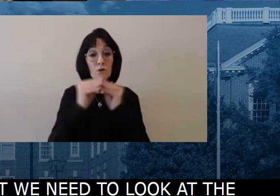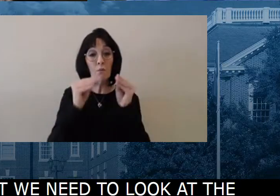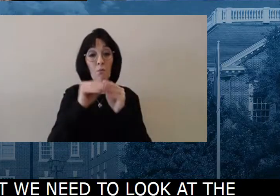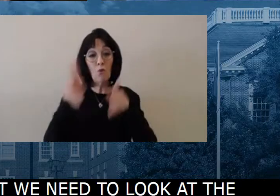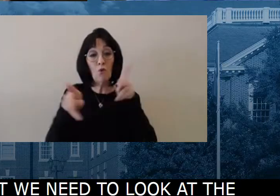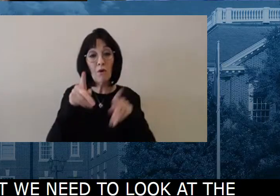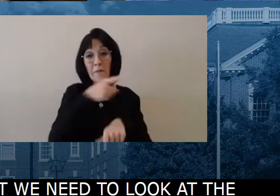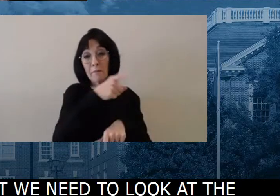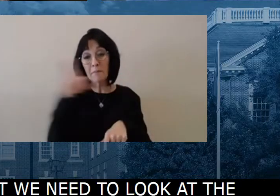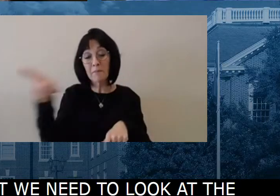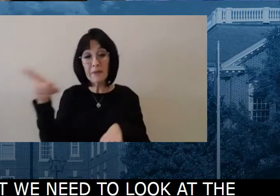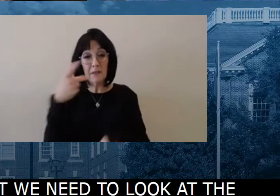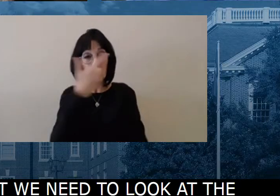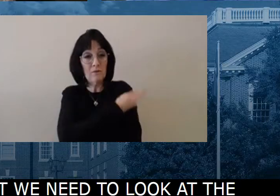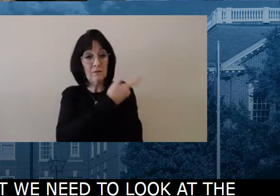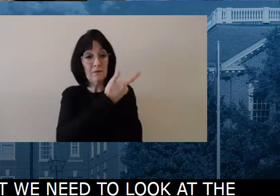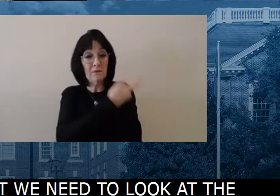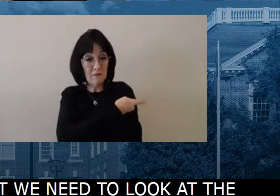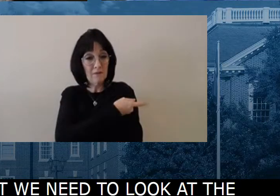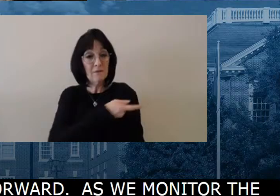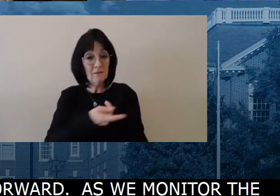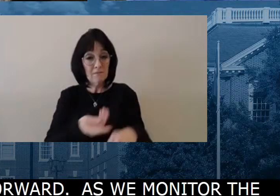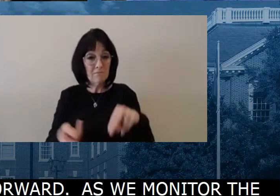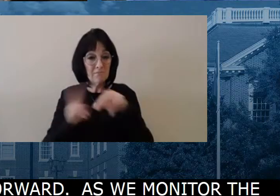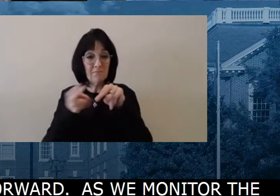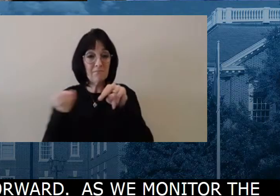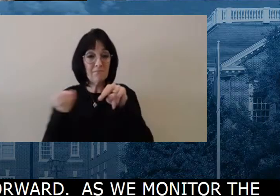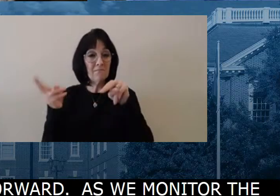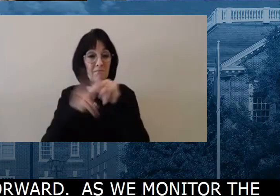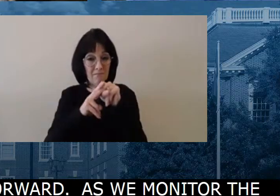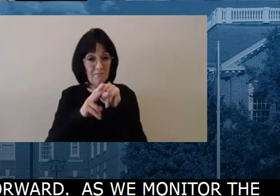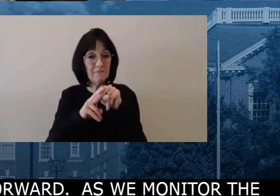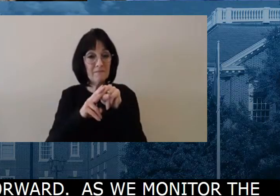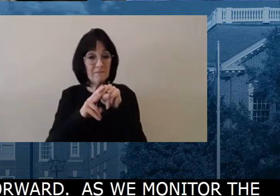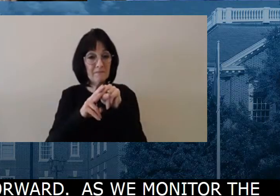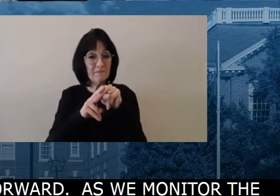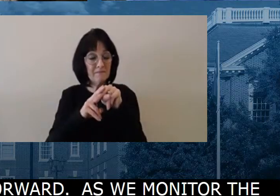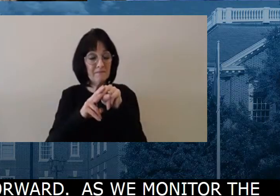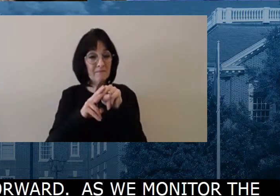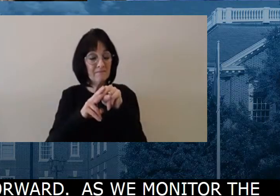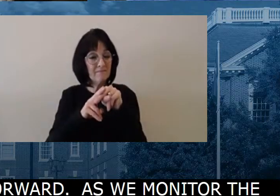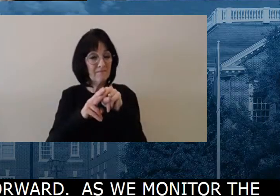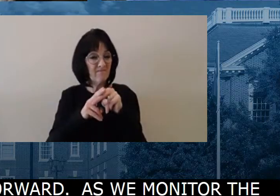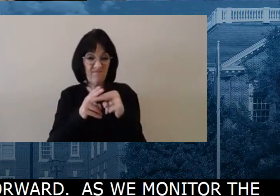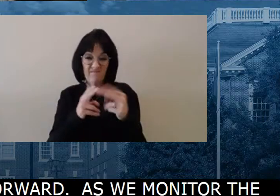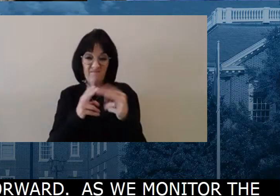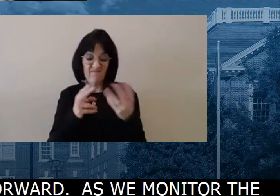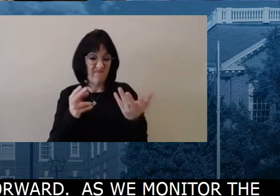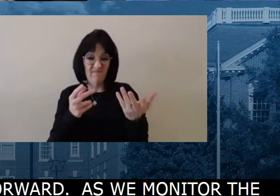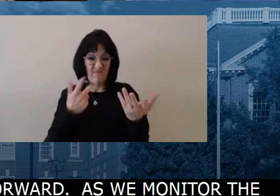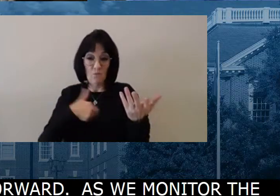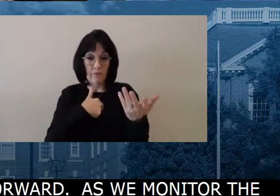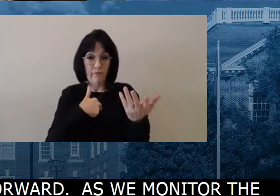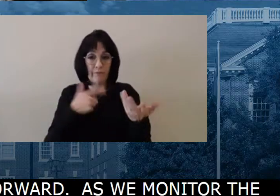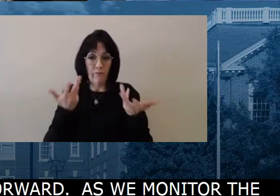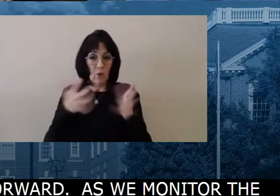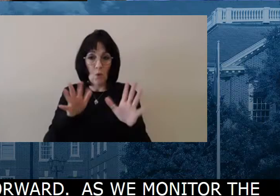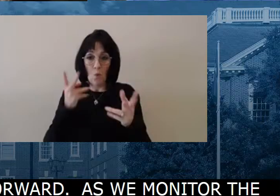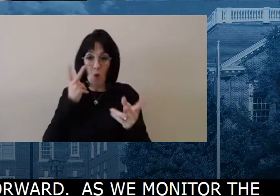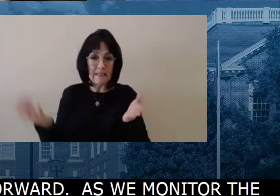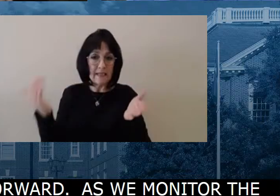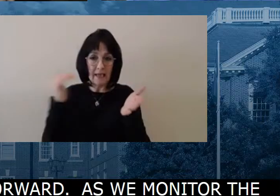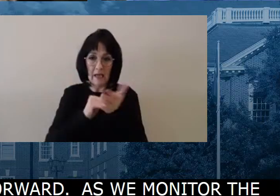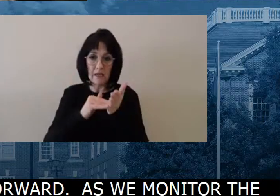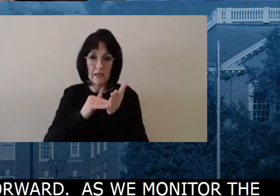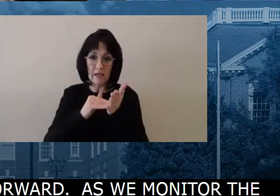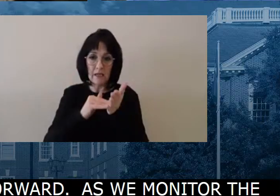population to ensure that we don't get ourselves into another surge situation. We